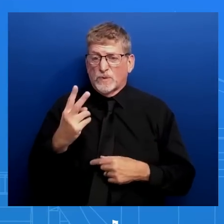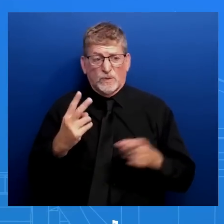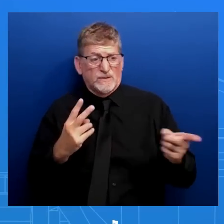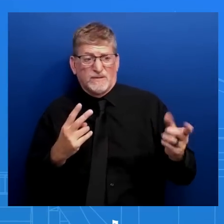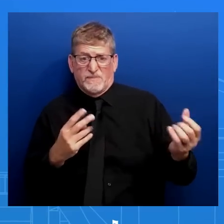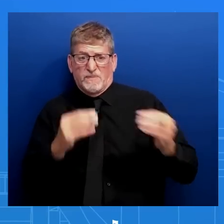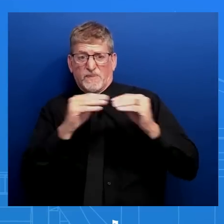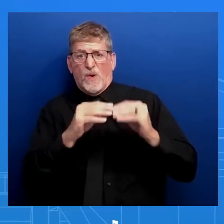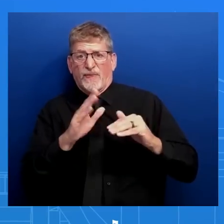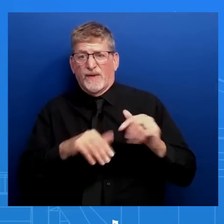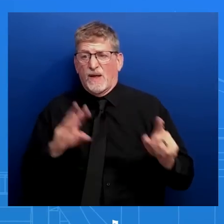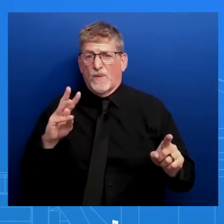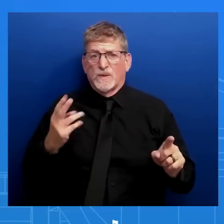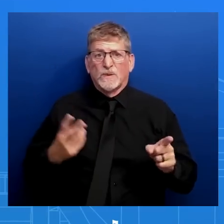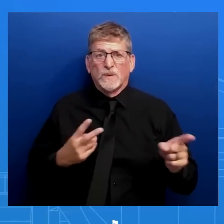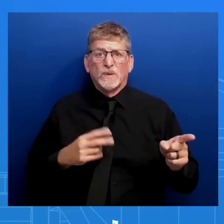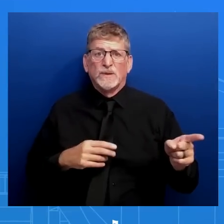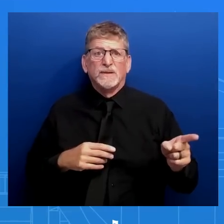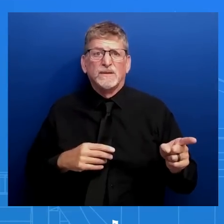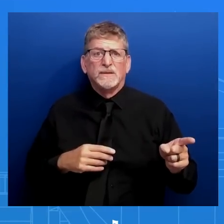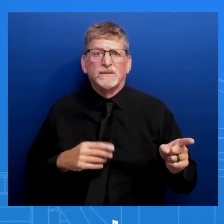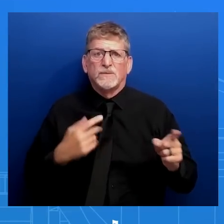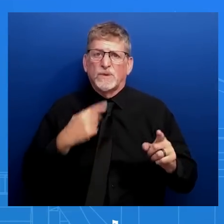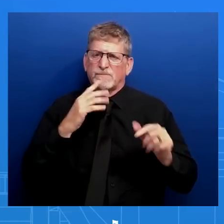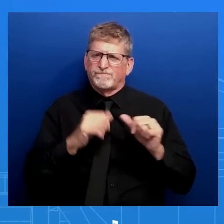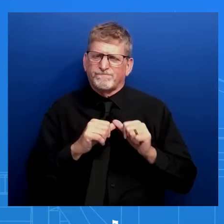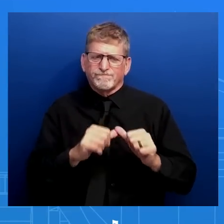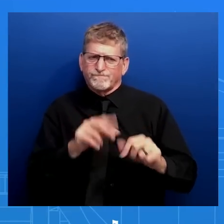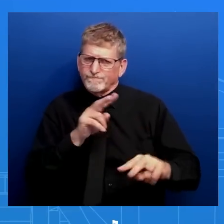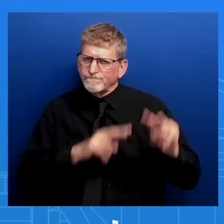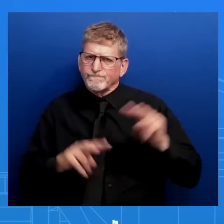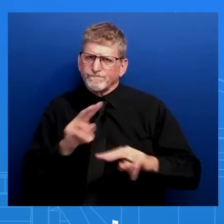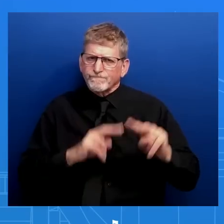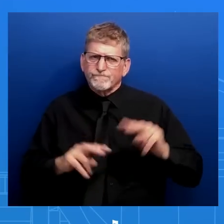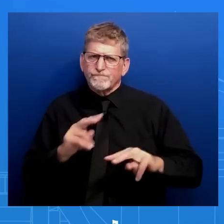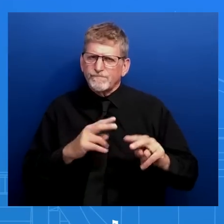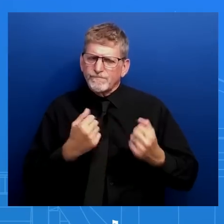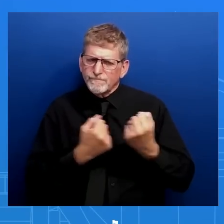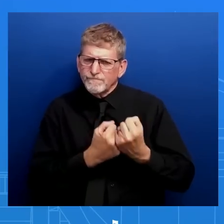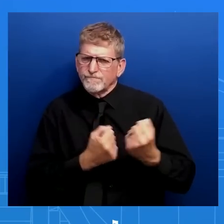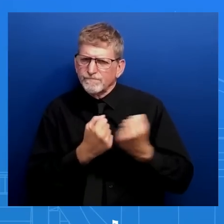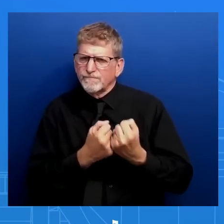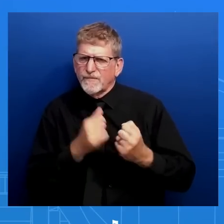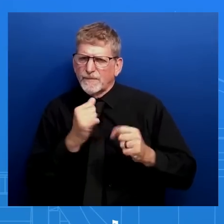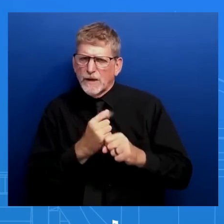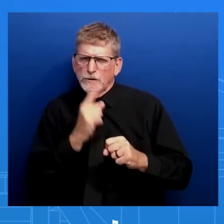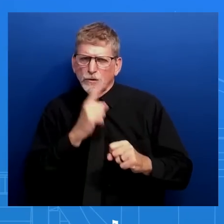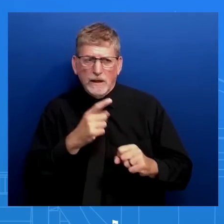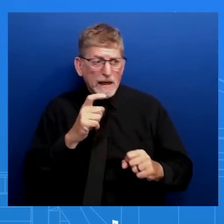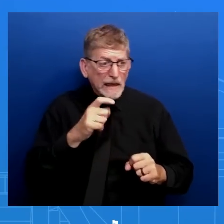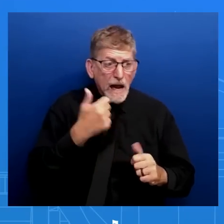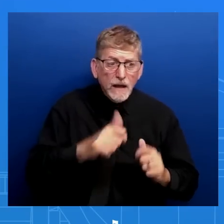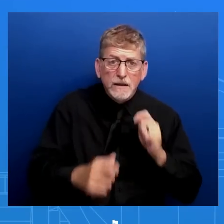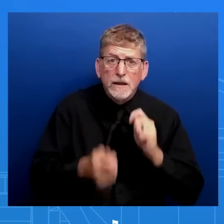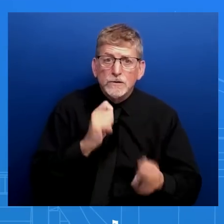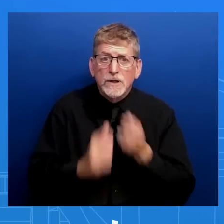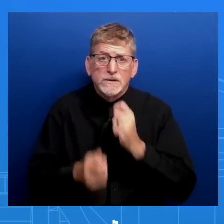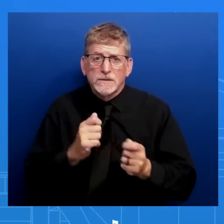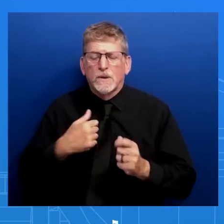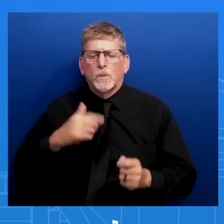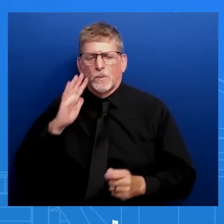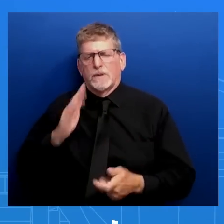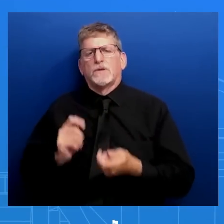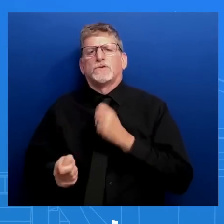with our allies along that flank. If we have to adjust, we'll adjust. But there's already been a significant contribution by the United